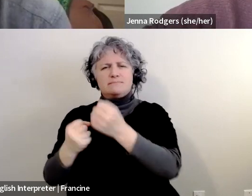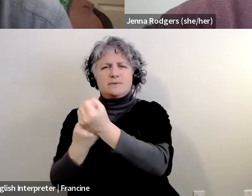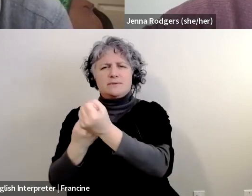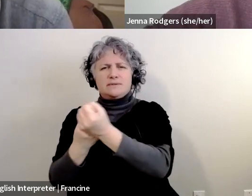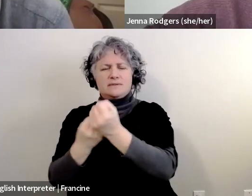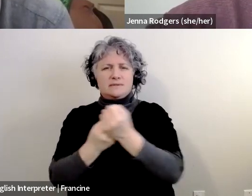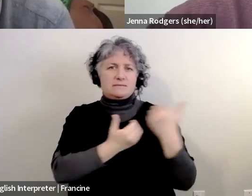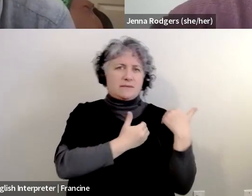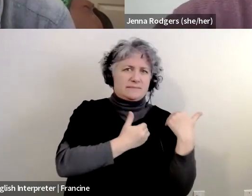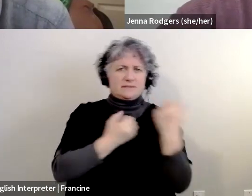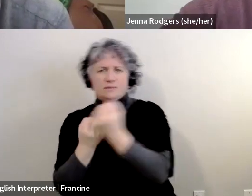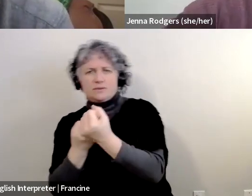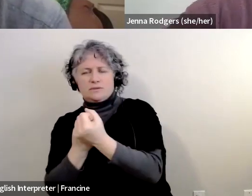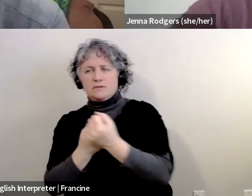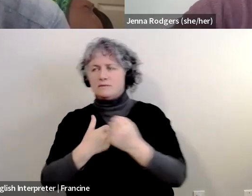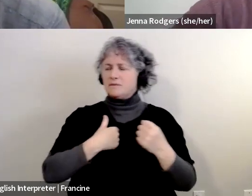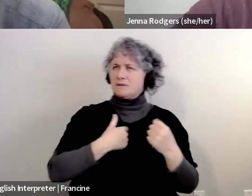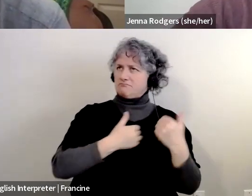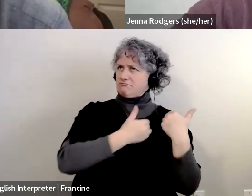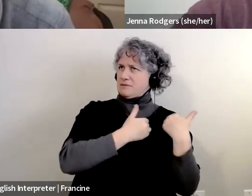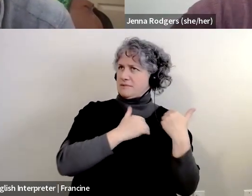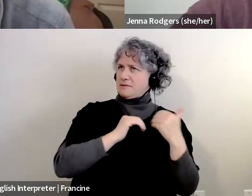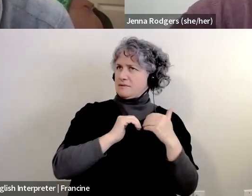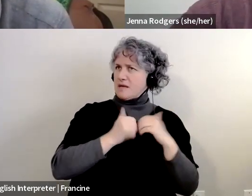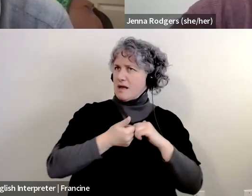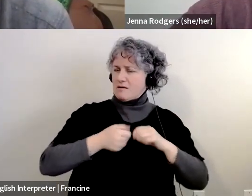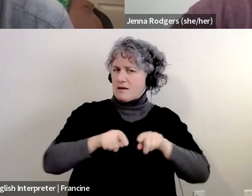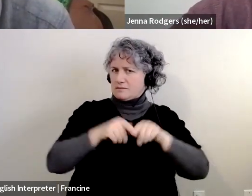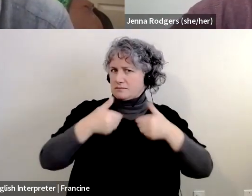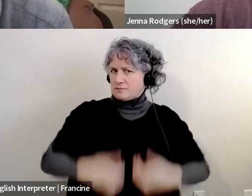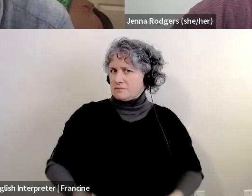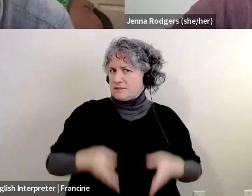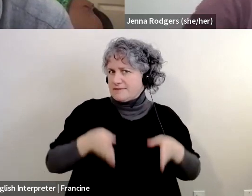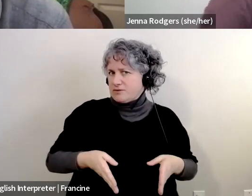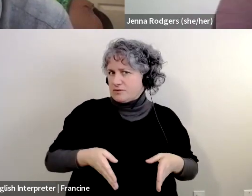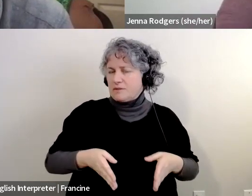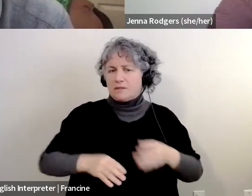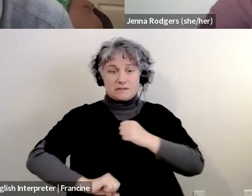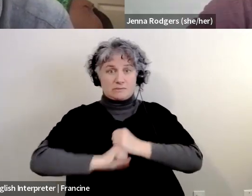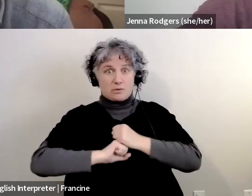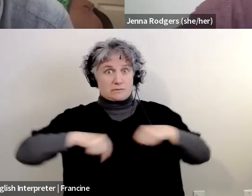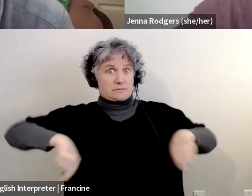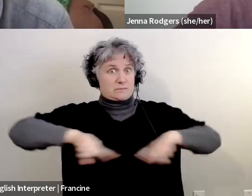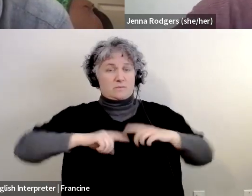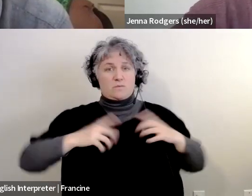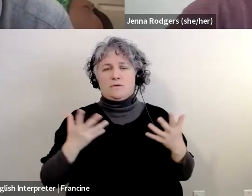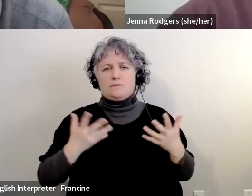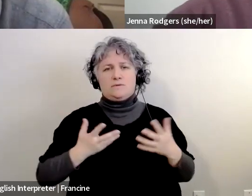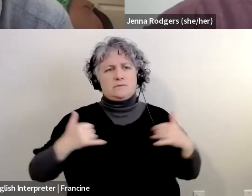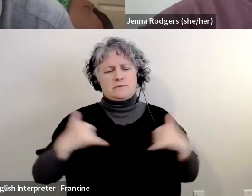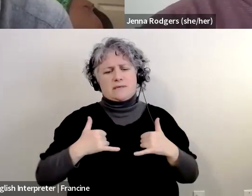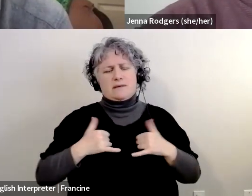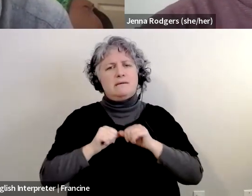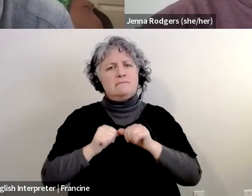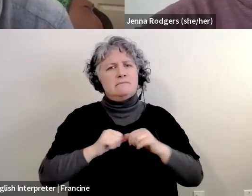say, okay, how am I holding myself accountable on the individual level? Also, what supports do I have in order to keep myself accountable?